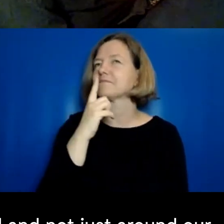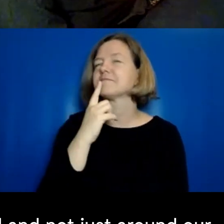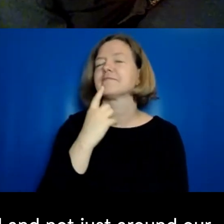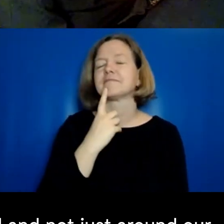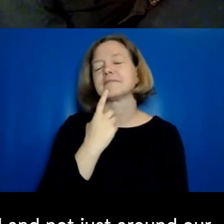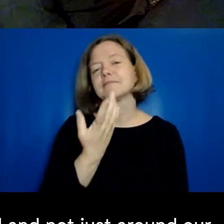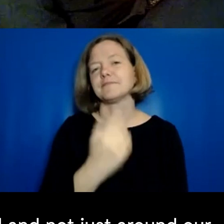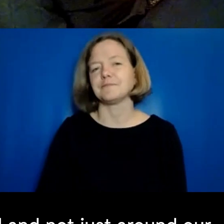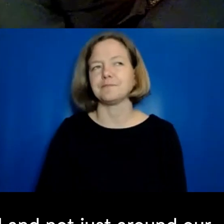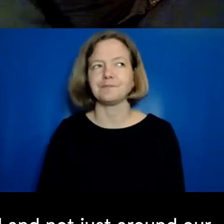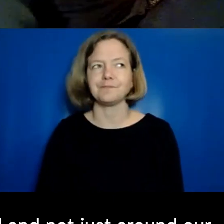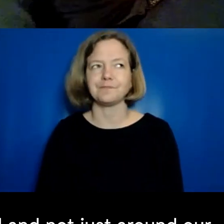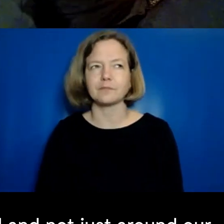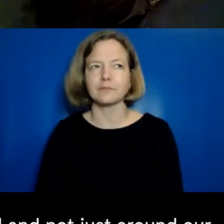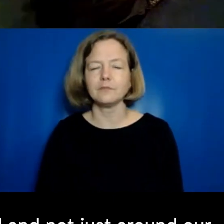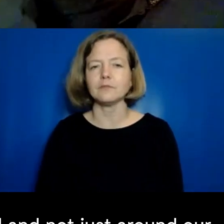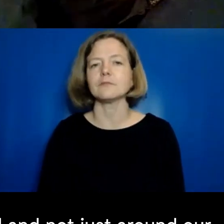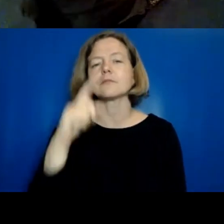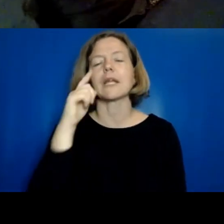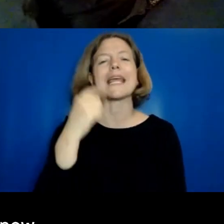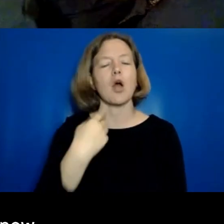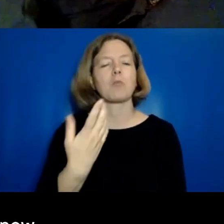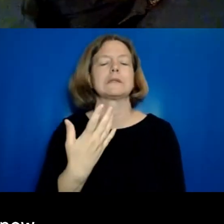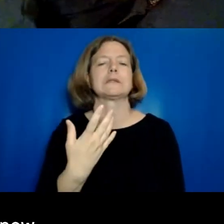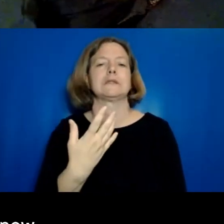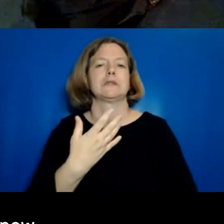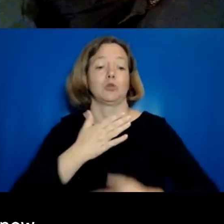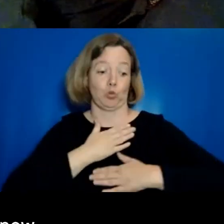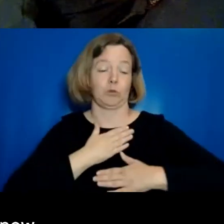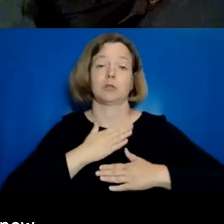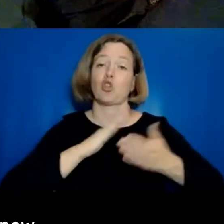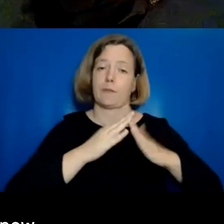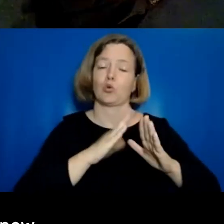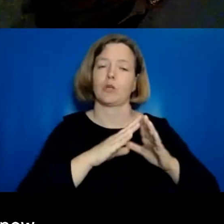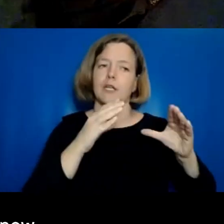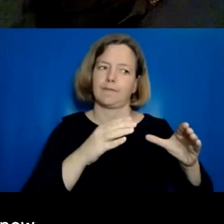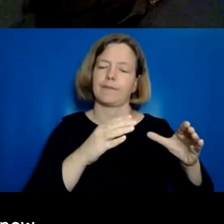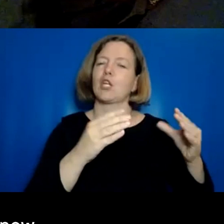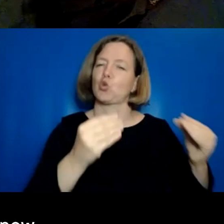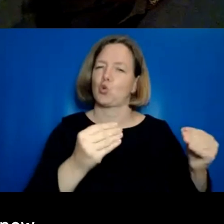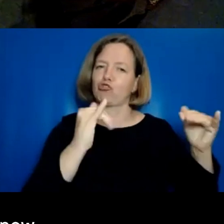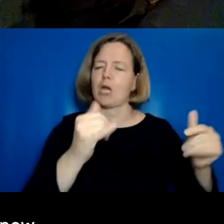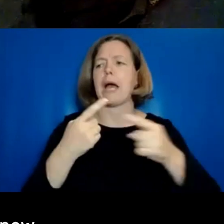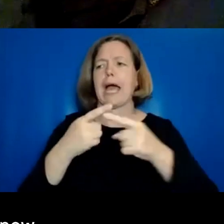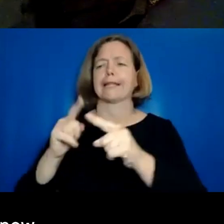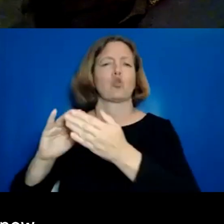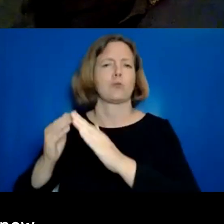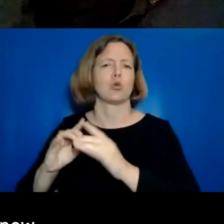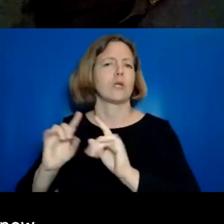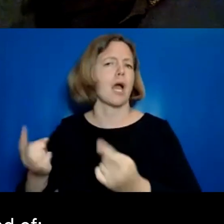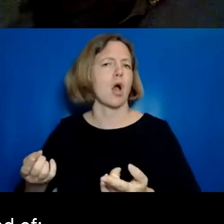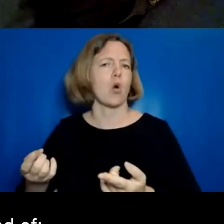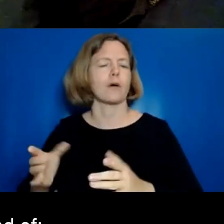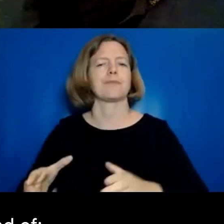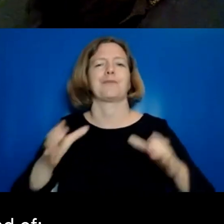around our communities. I think, I remember early conversations between myself and